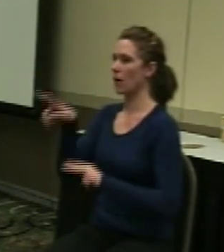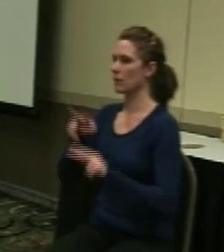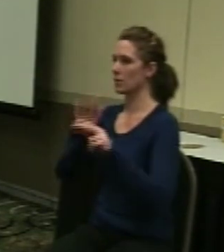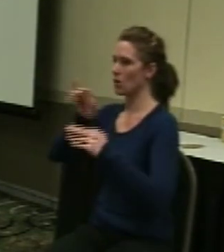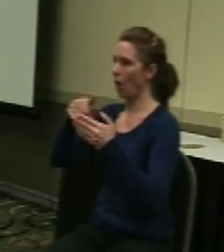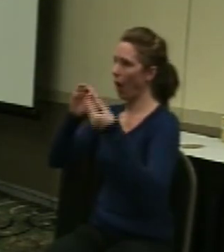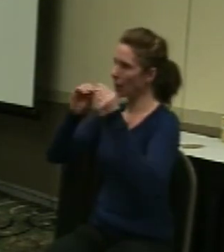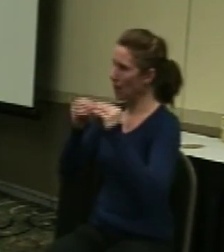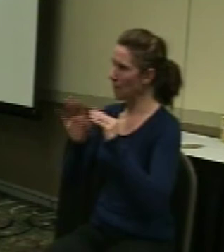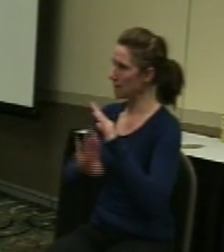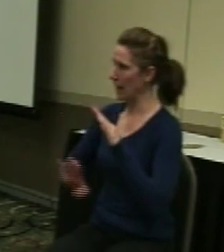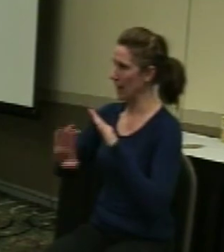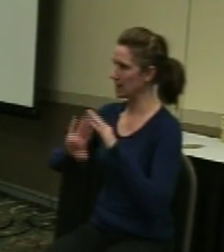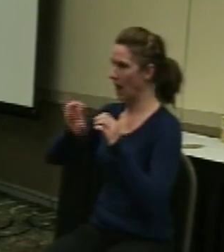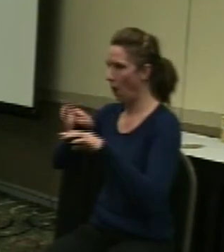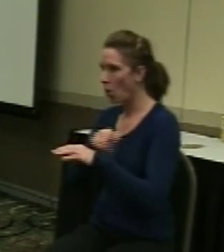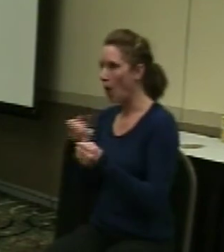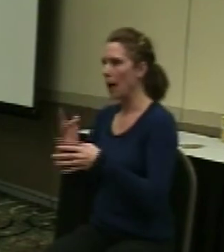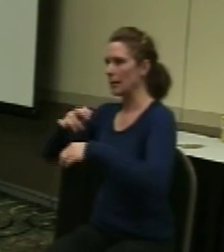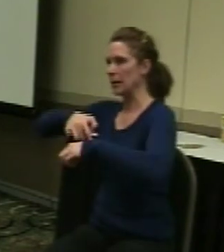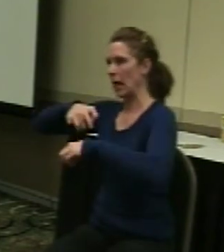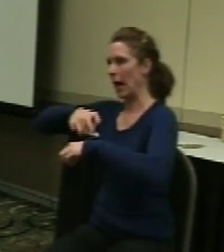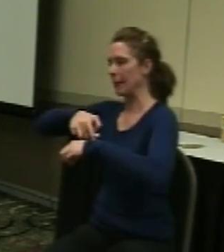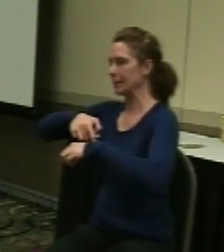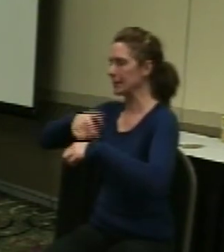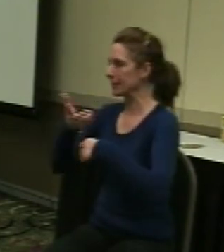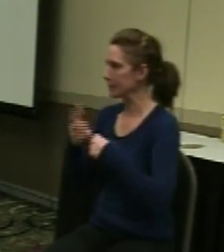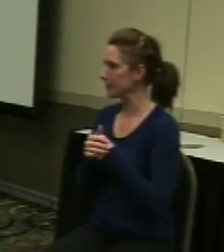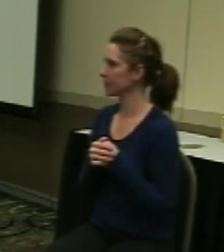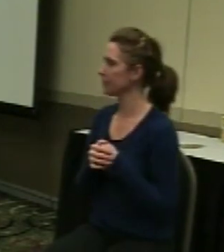based. How long, how many times, you know,